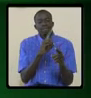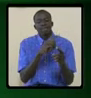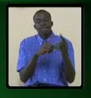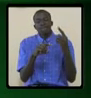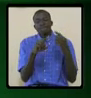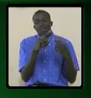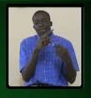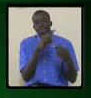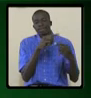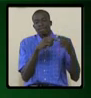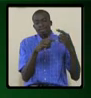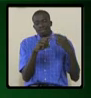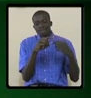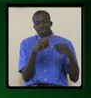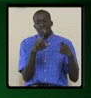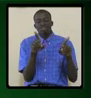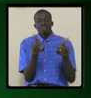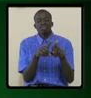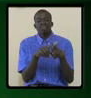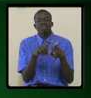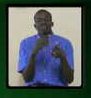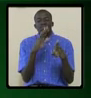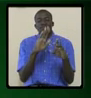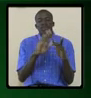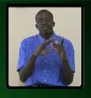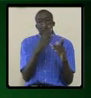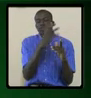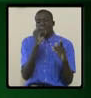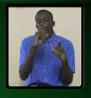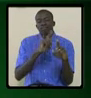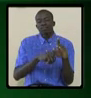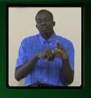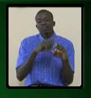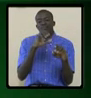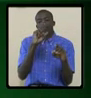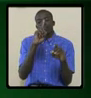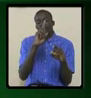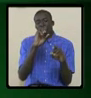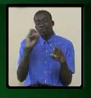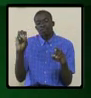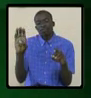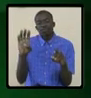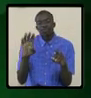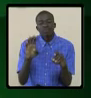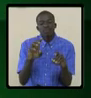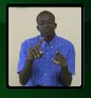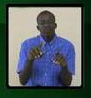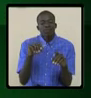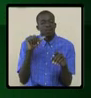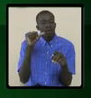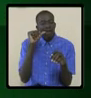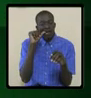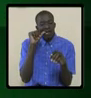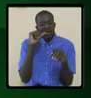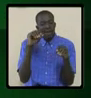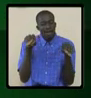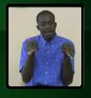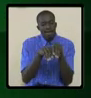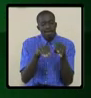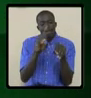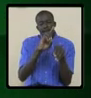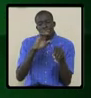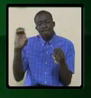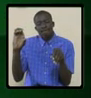reverses regularly at the speed of 50 times in 1 second. Batteries produce